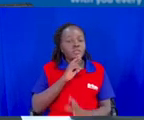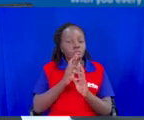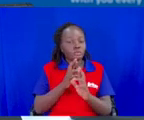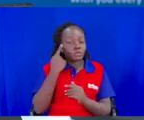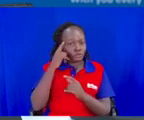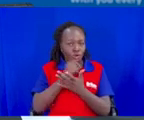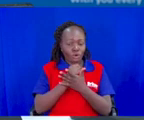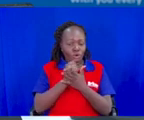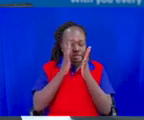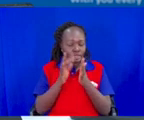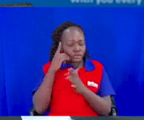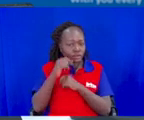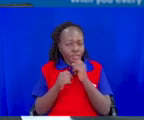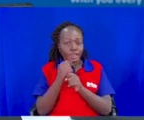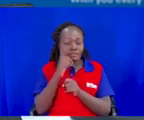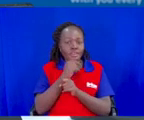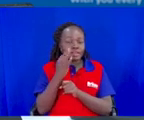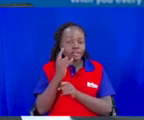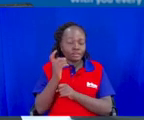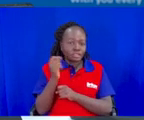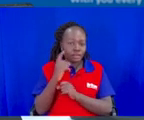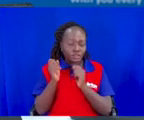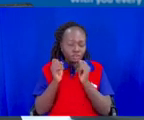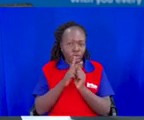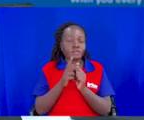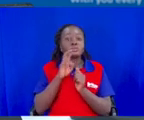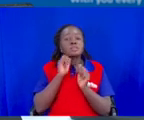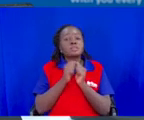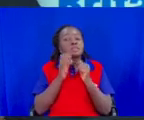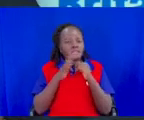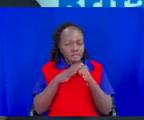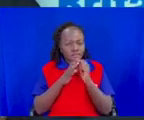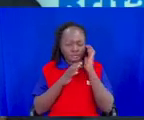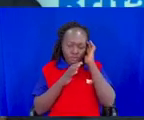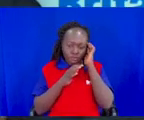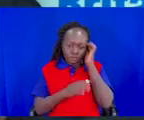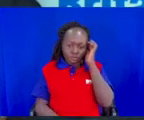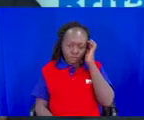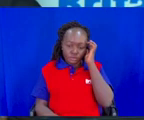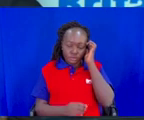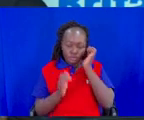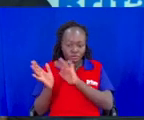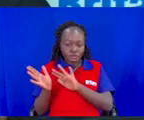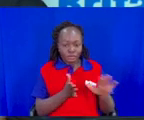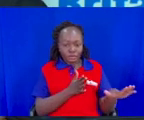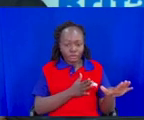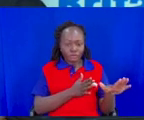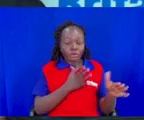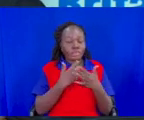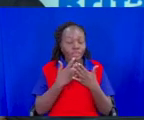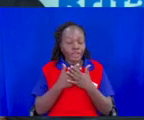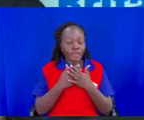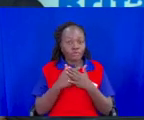the auditors for the year ended 31st December 2019. Thank you, Madam Chair, and